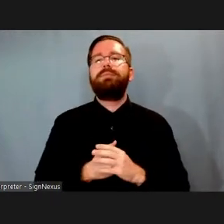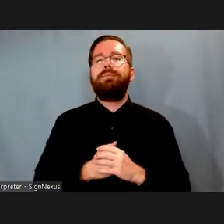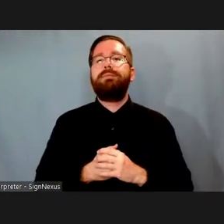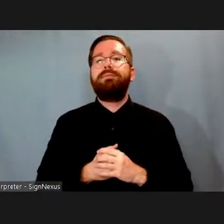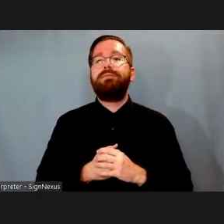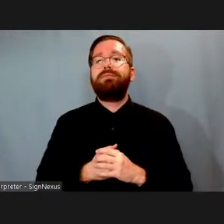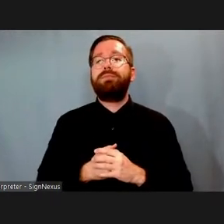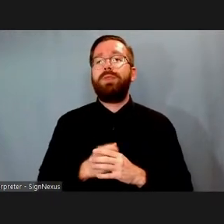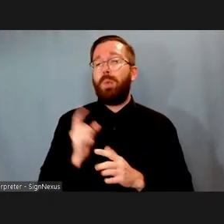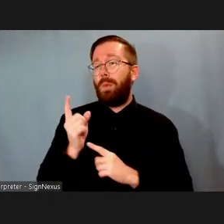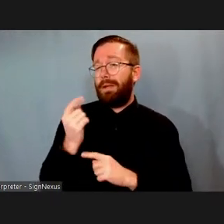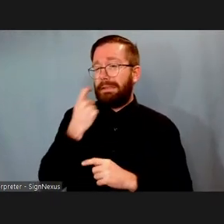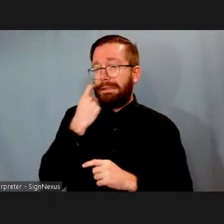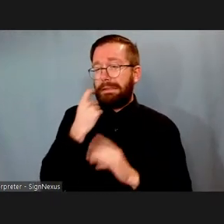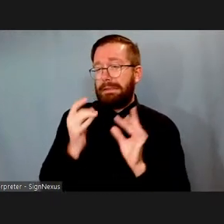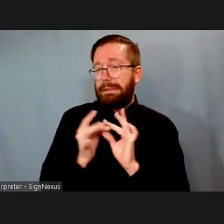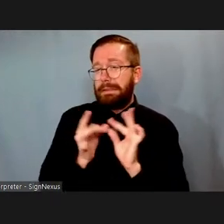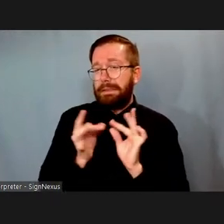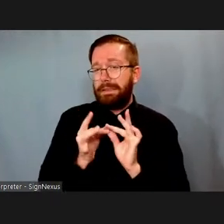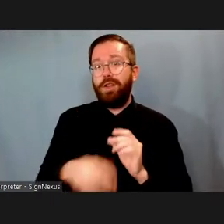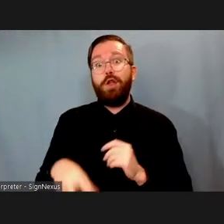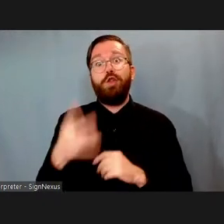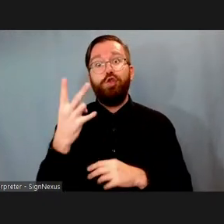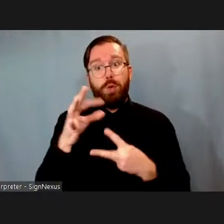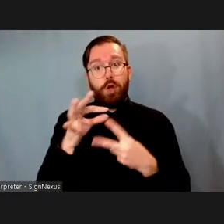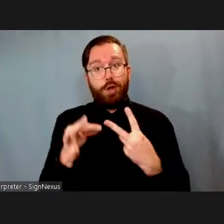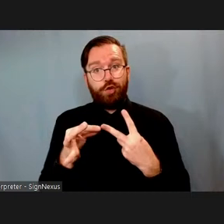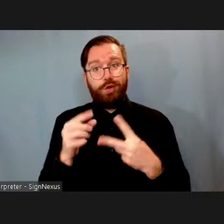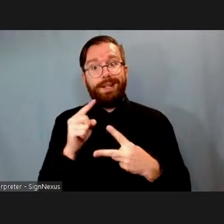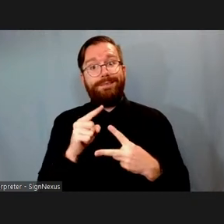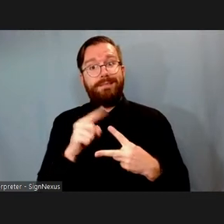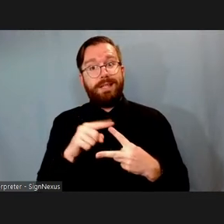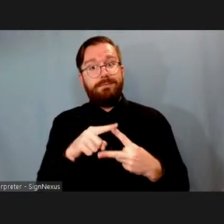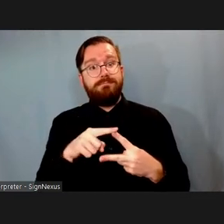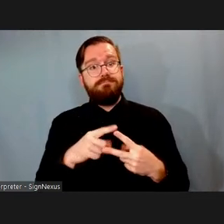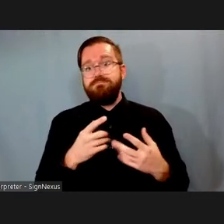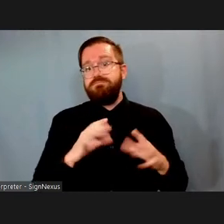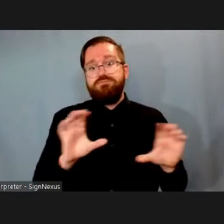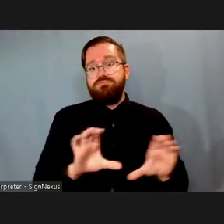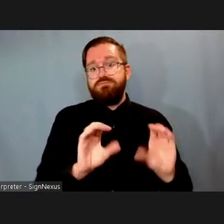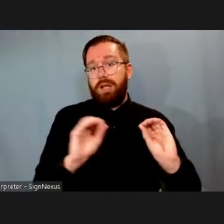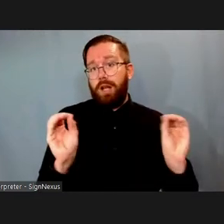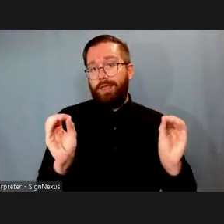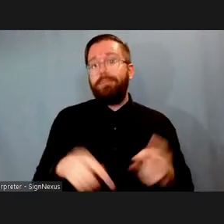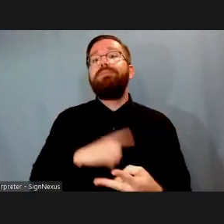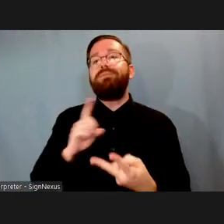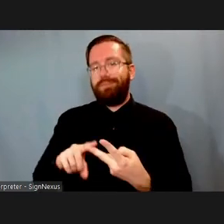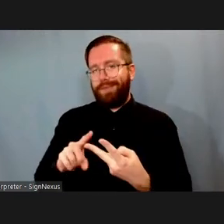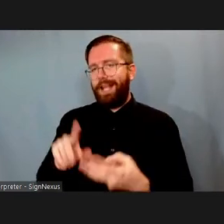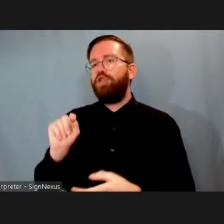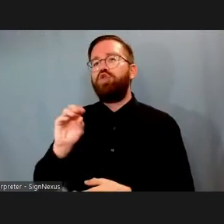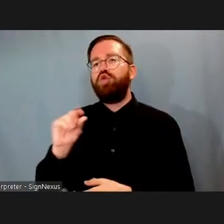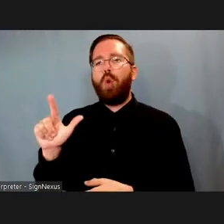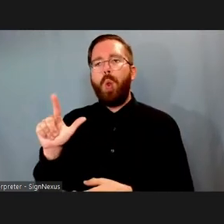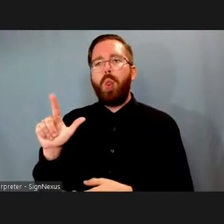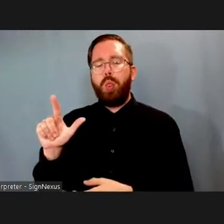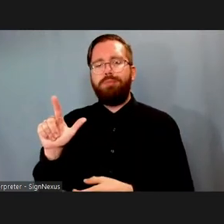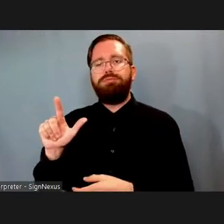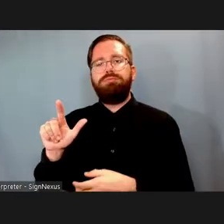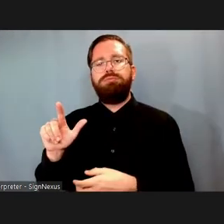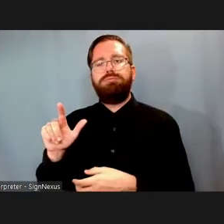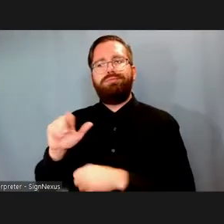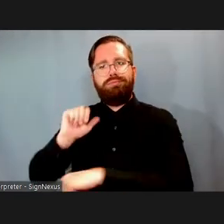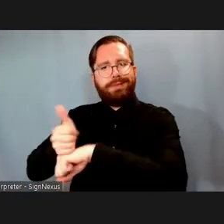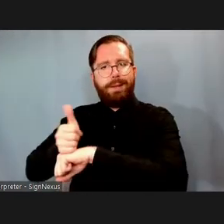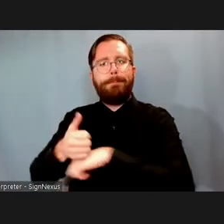alternatives for this environmental assessment the no action and the central business district tolling alternative within the central business